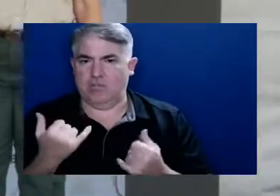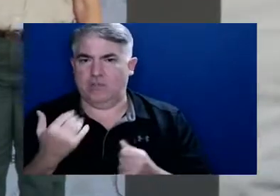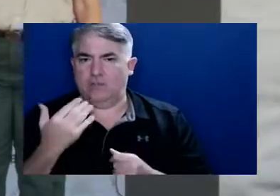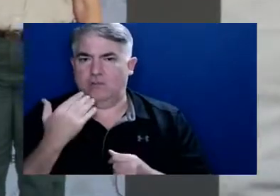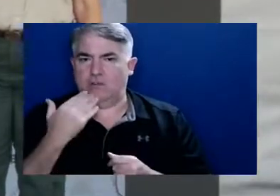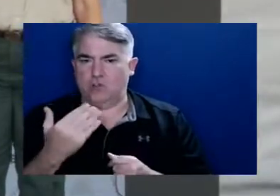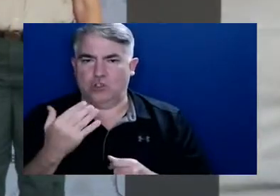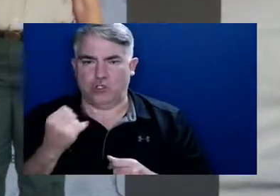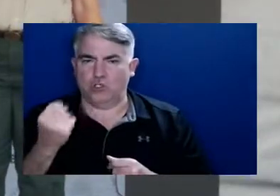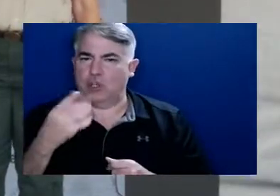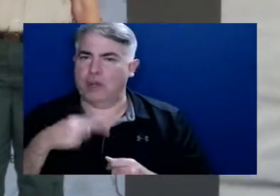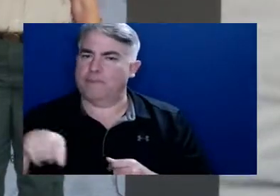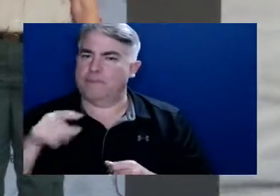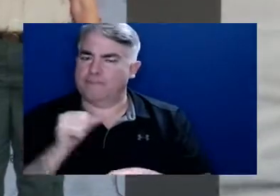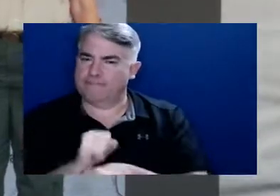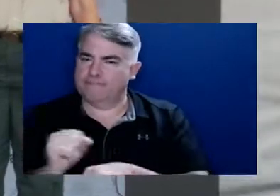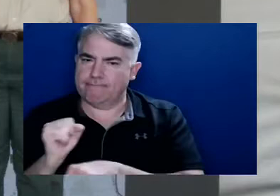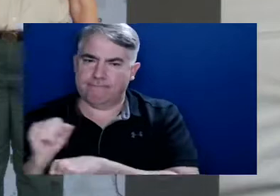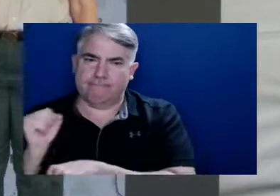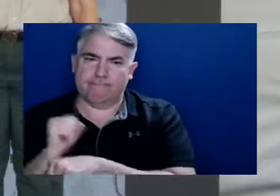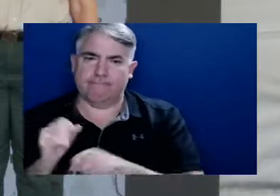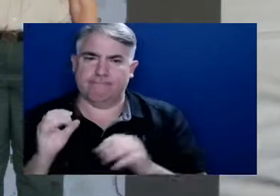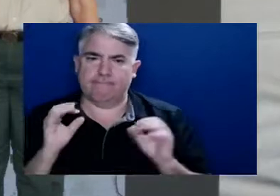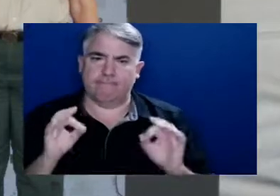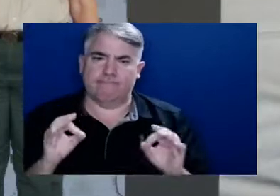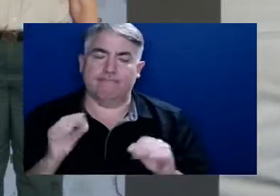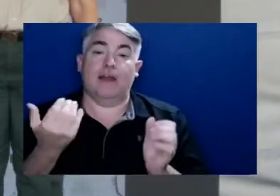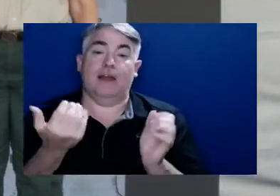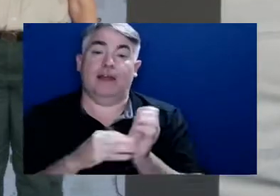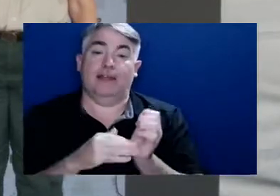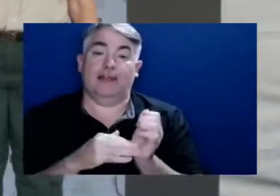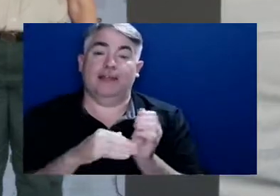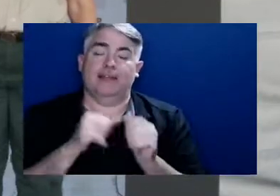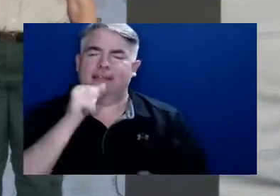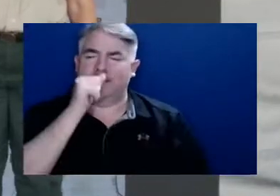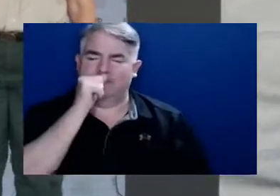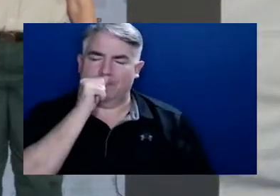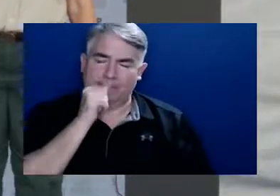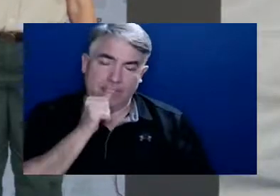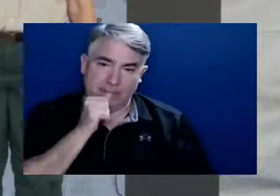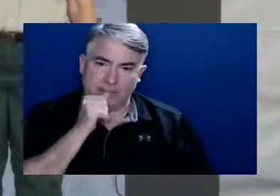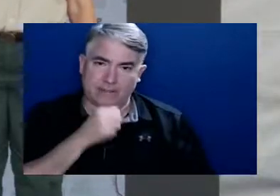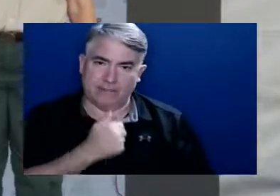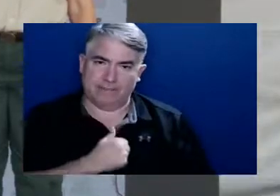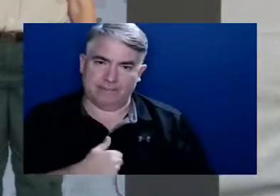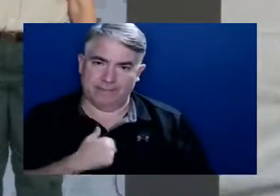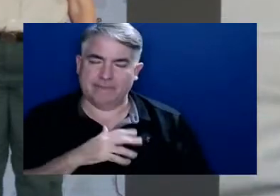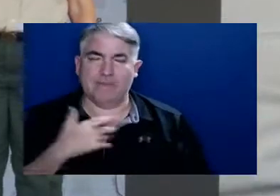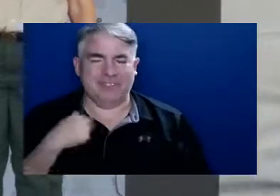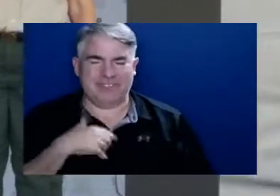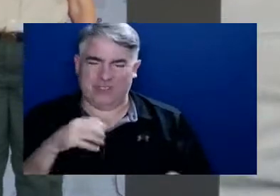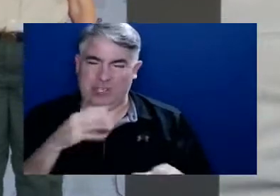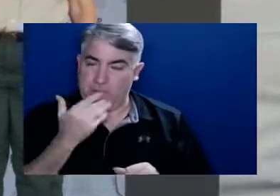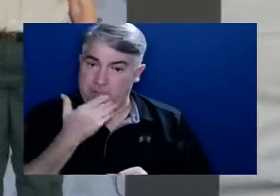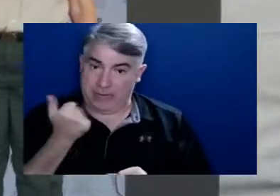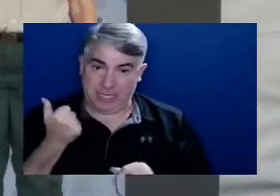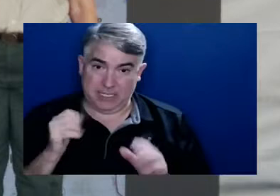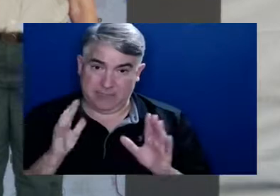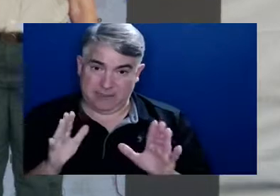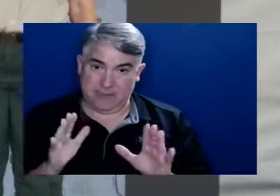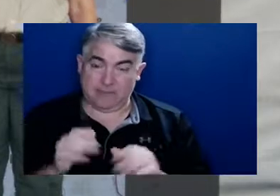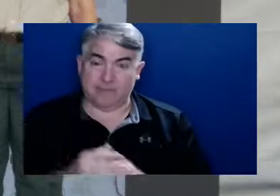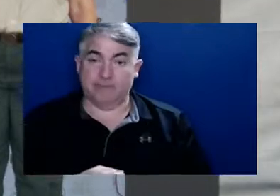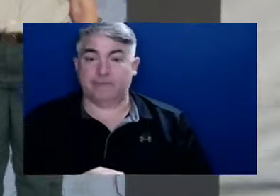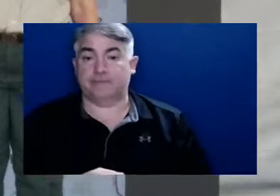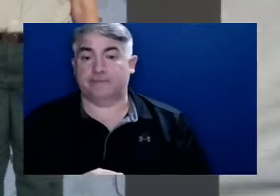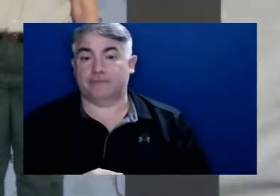again, patience, hoping for the best as these weather pattern pushes on through. The winds are going to